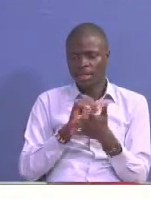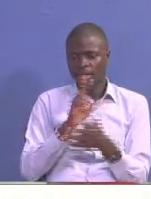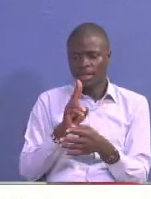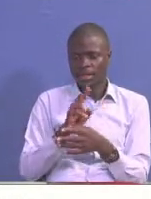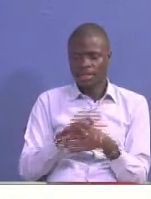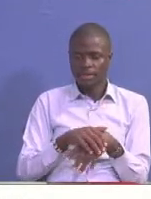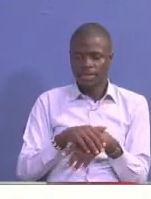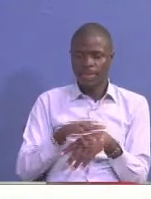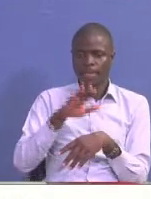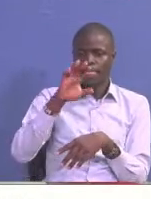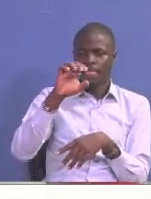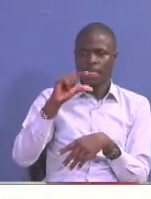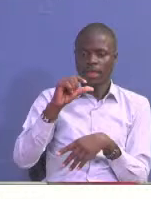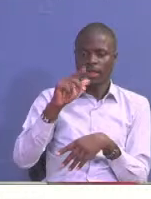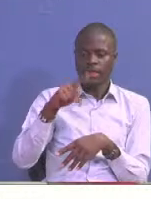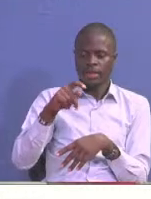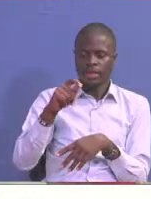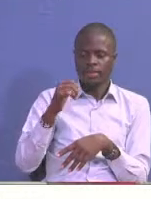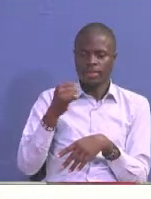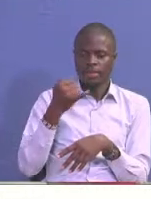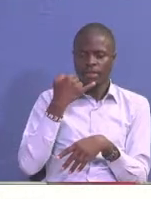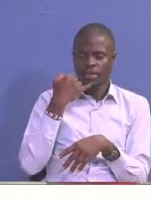Egypt ranks 2nd